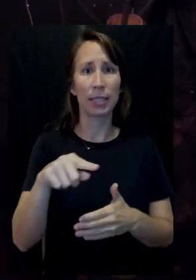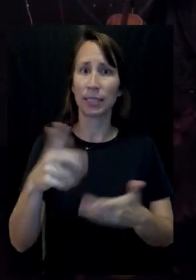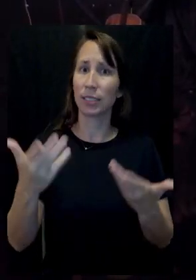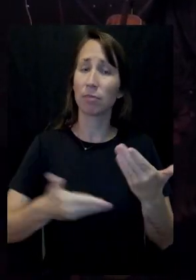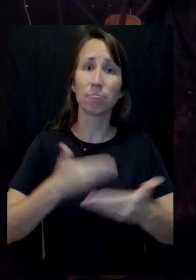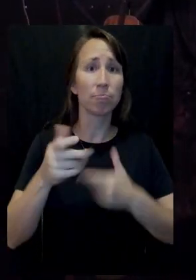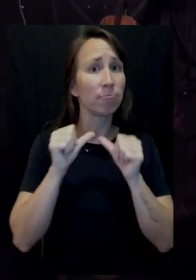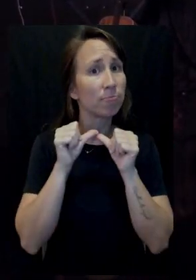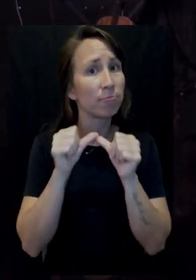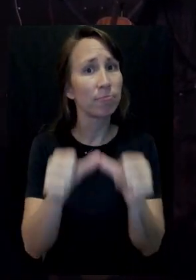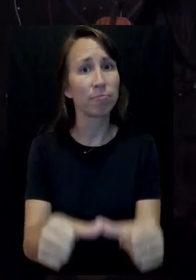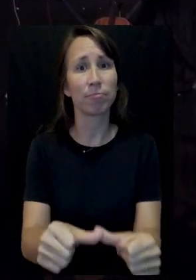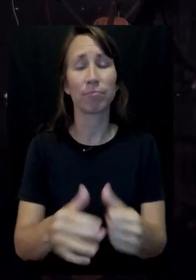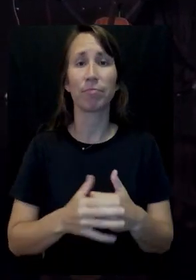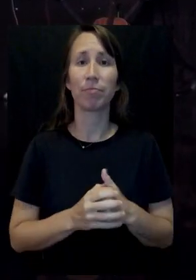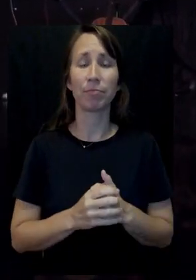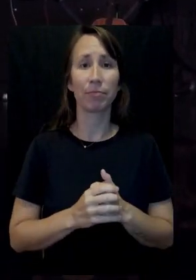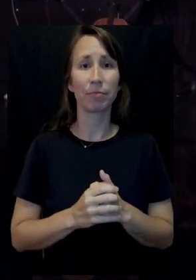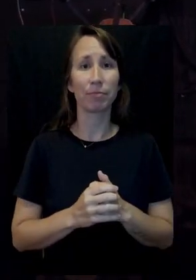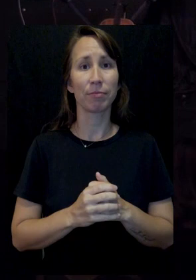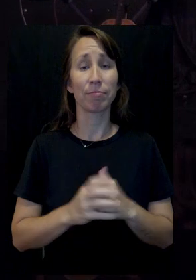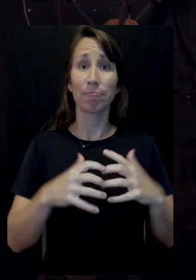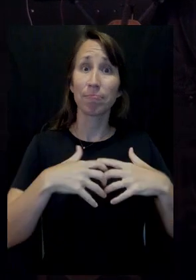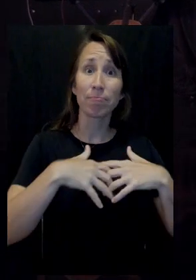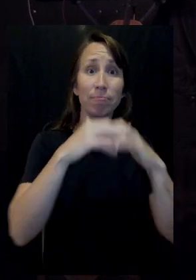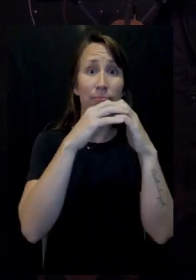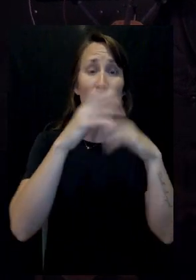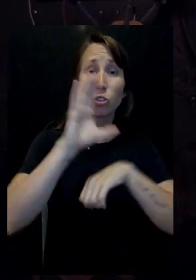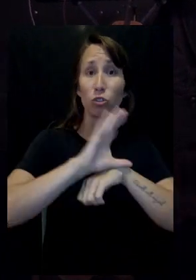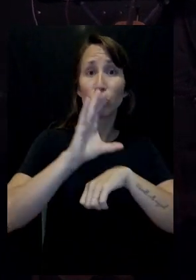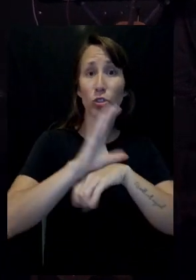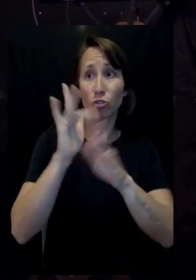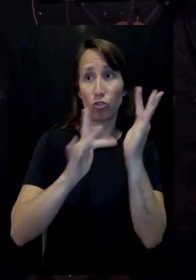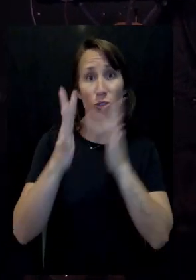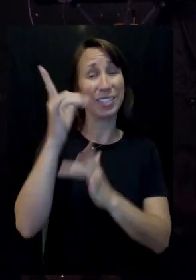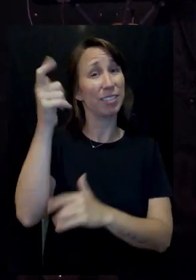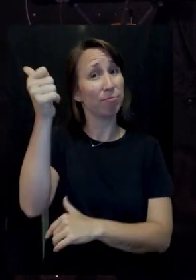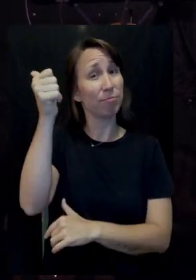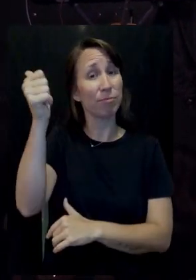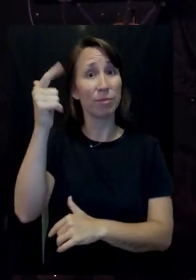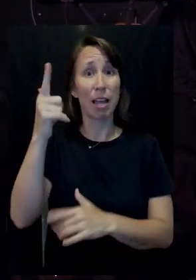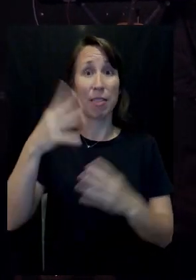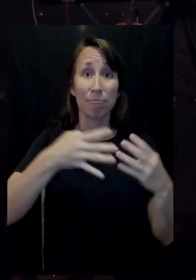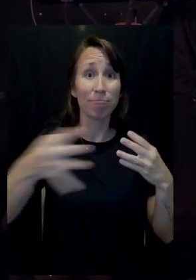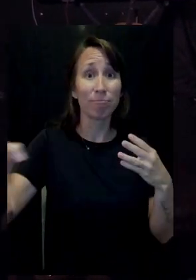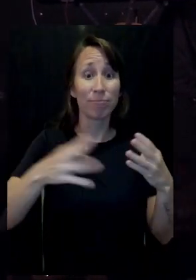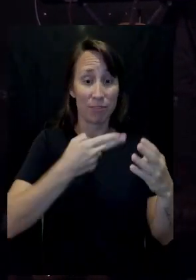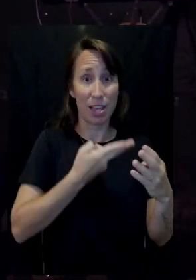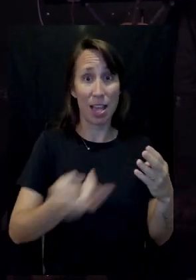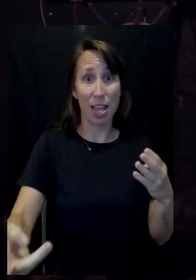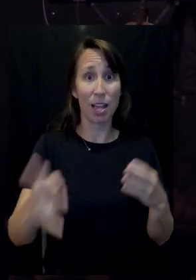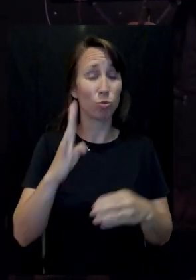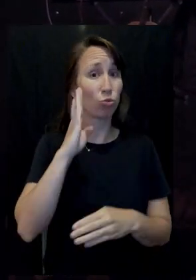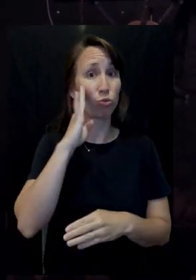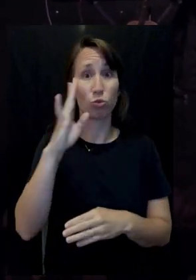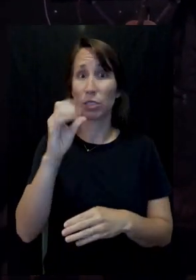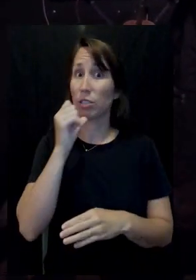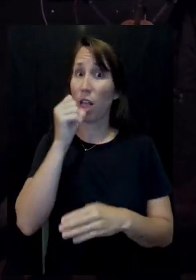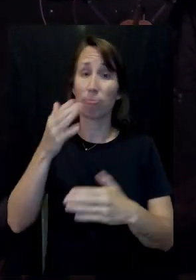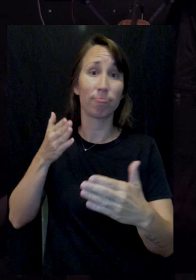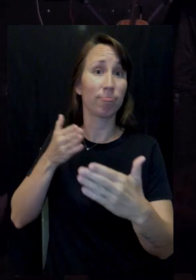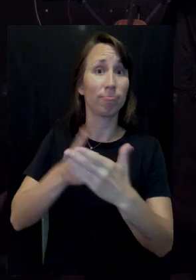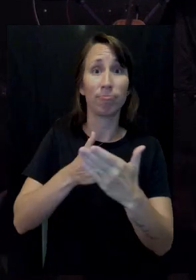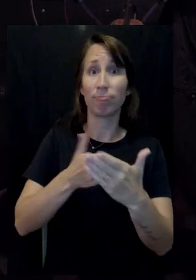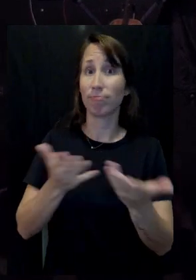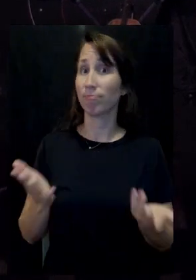continue on building the church that Jesus himself said the gates of hell would not prevail against.